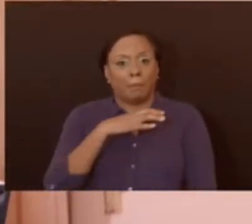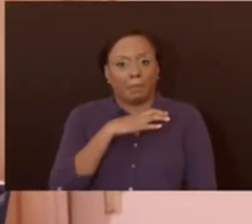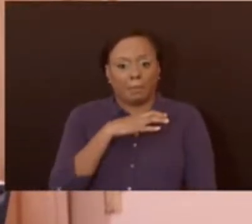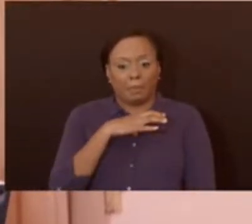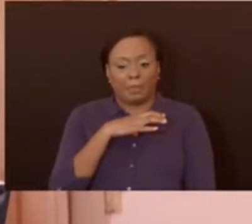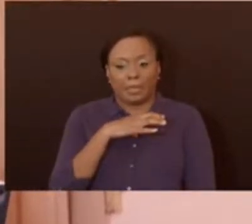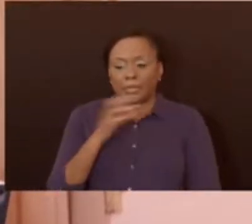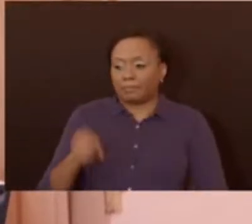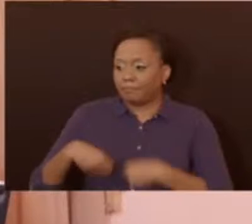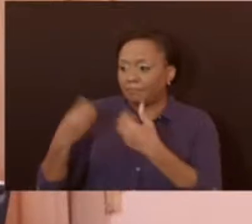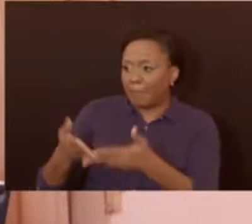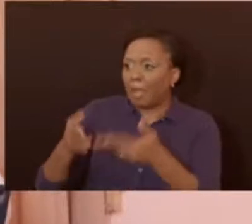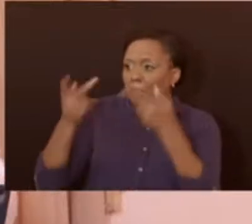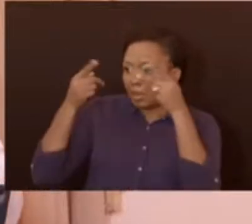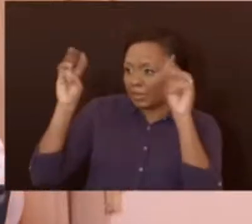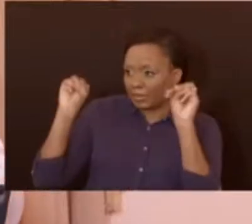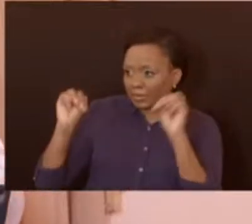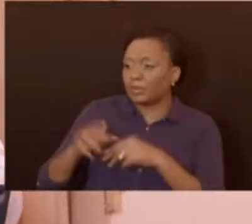recommendation, that